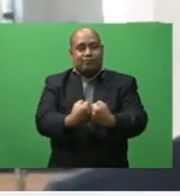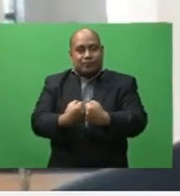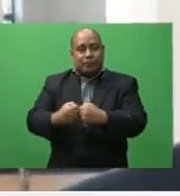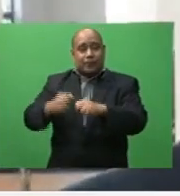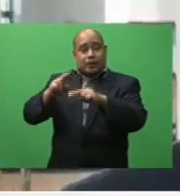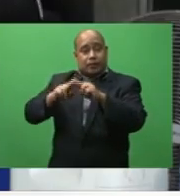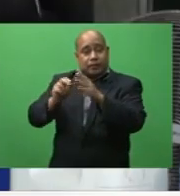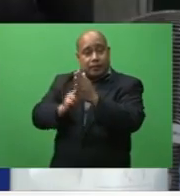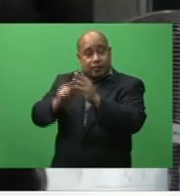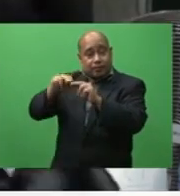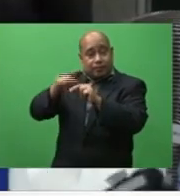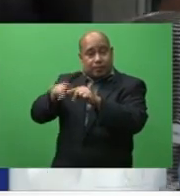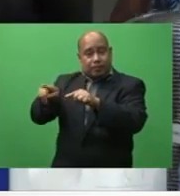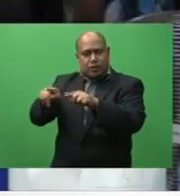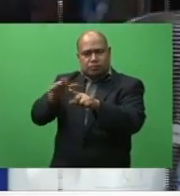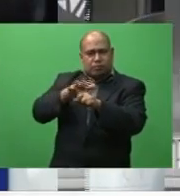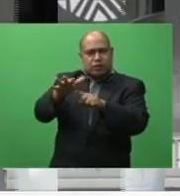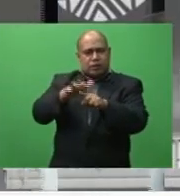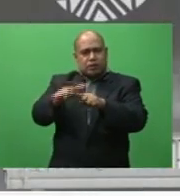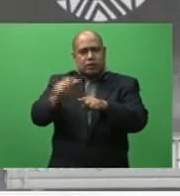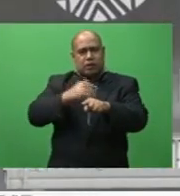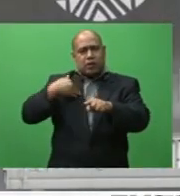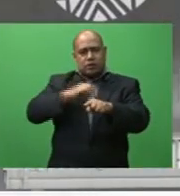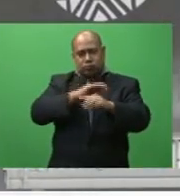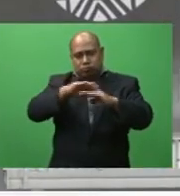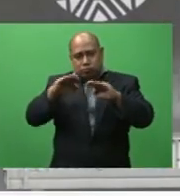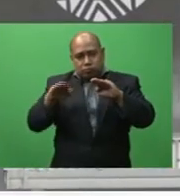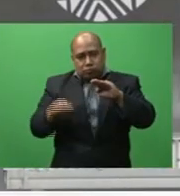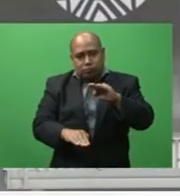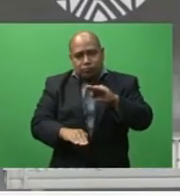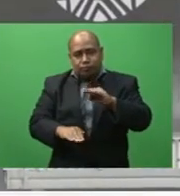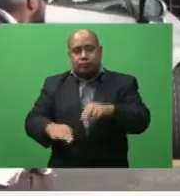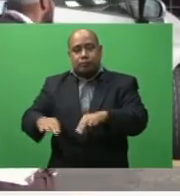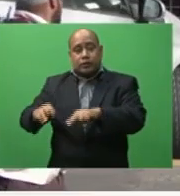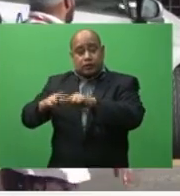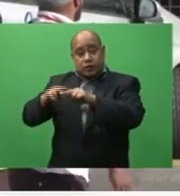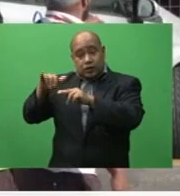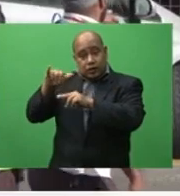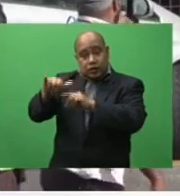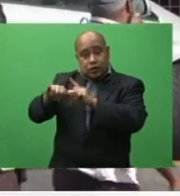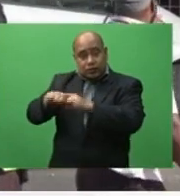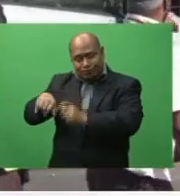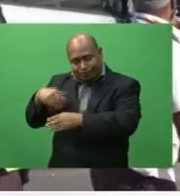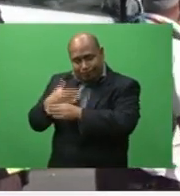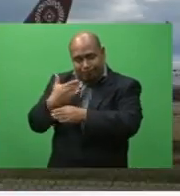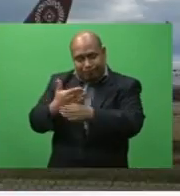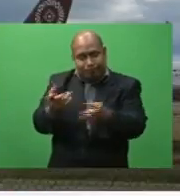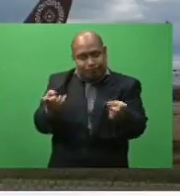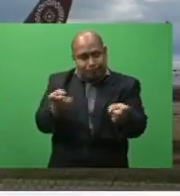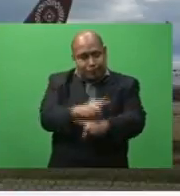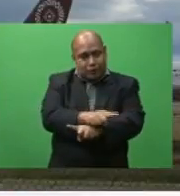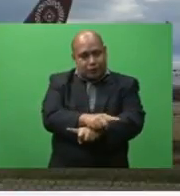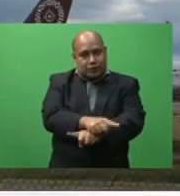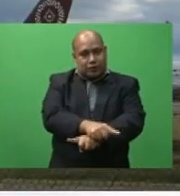putting health staff morale low. And Fiji Airways will make operational changes.